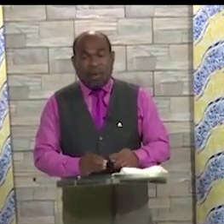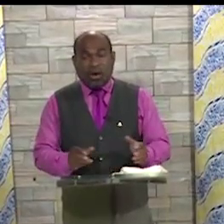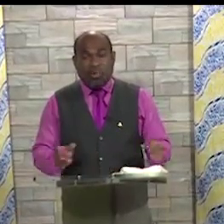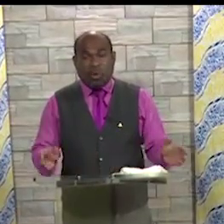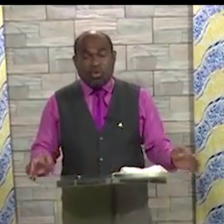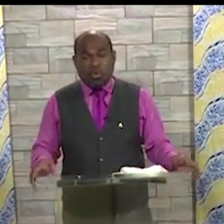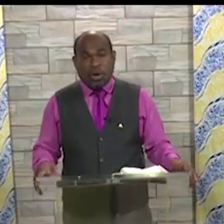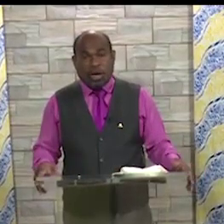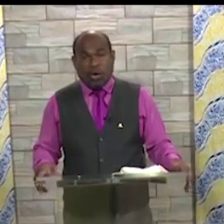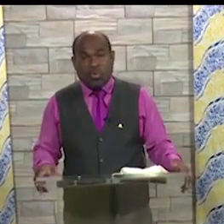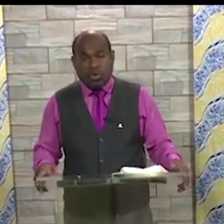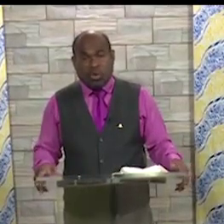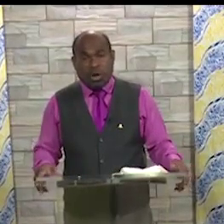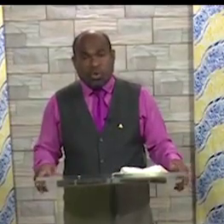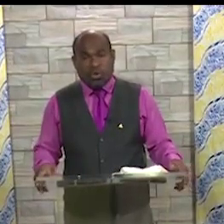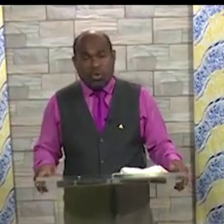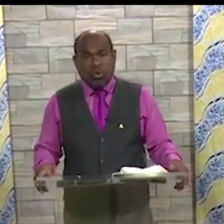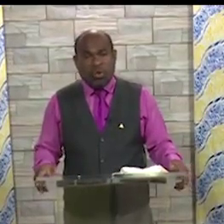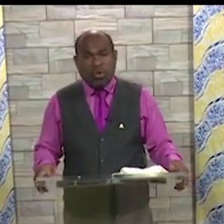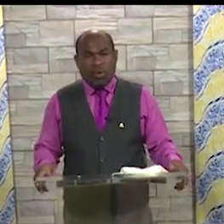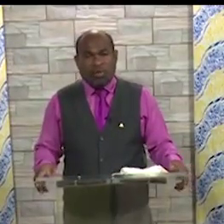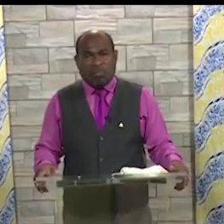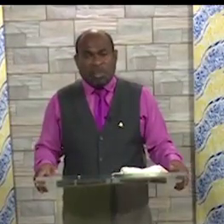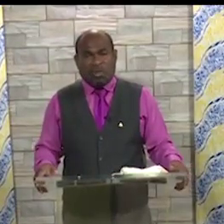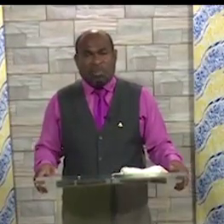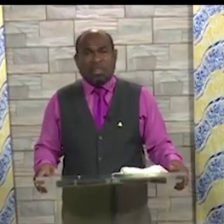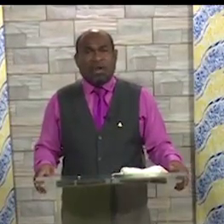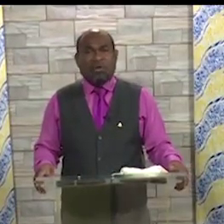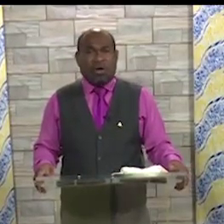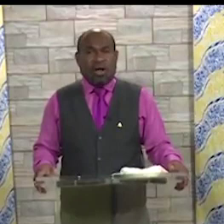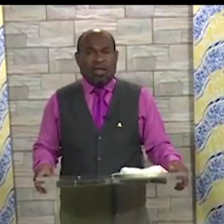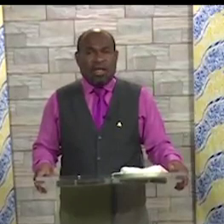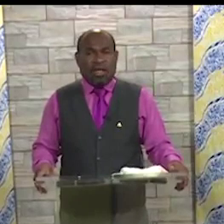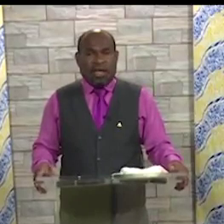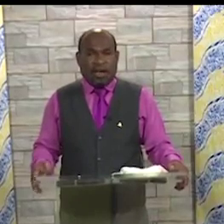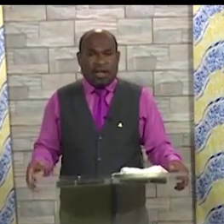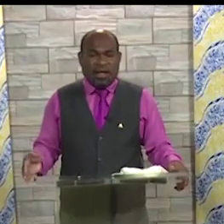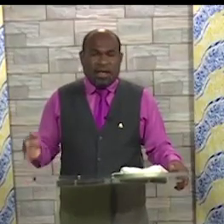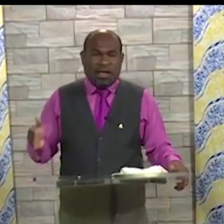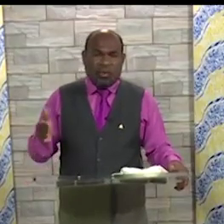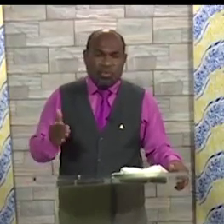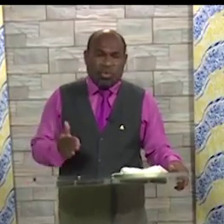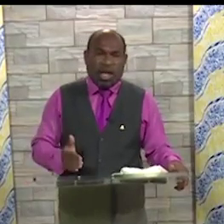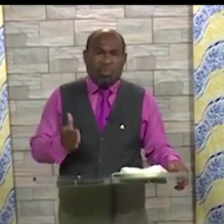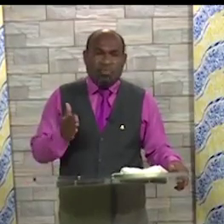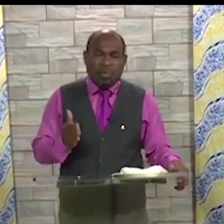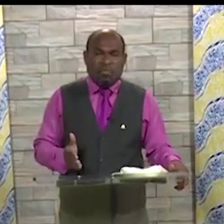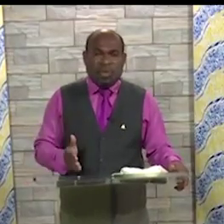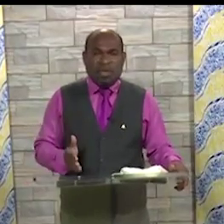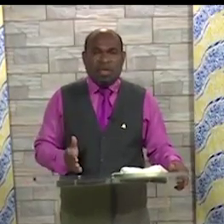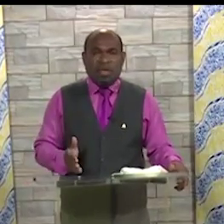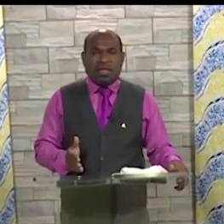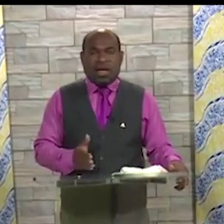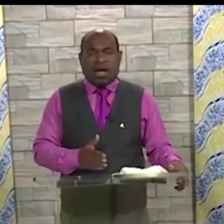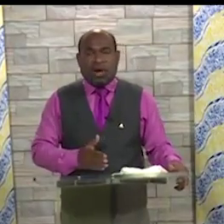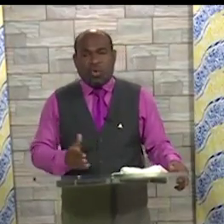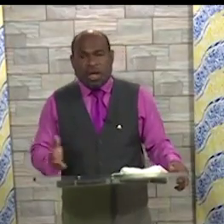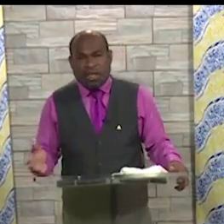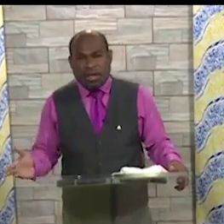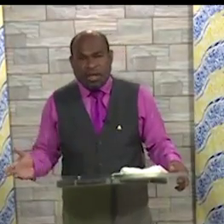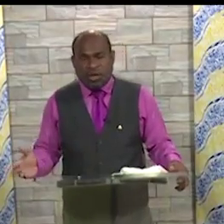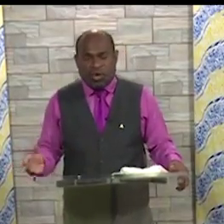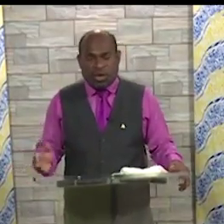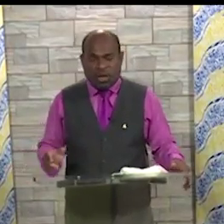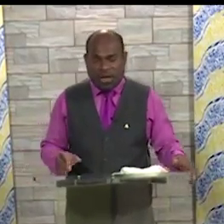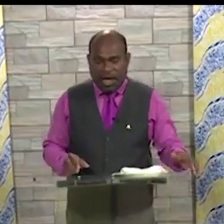channel o maro mo na ndo muni kalobi ko na ngono ngo menda na vitala noa en i wulutanga mbimbi sa